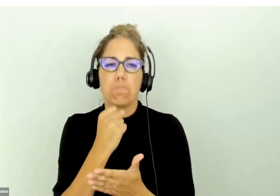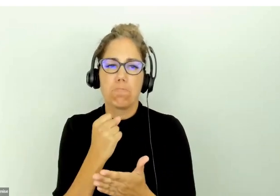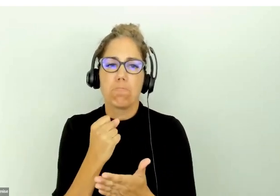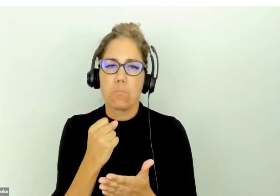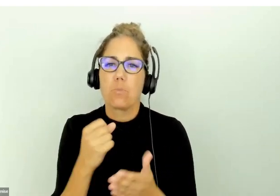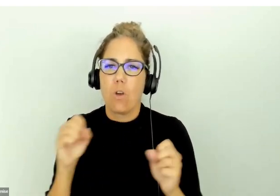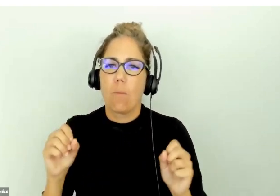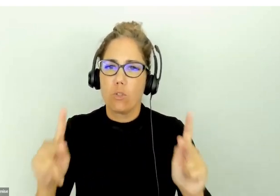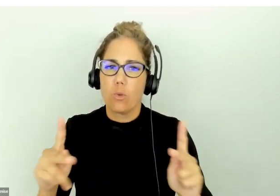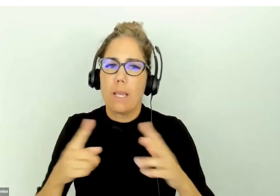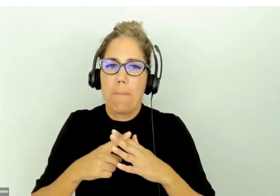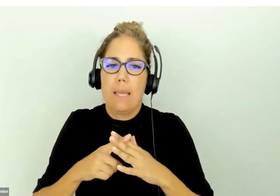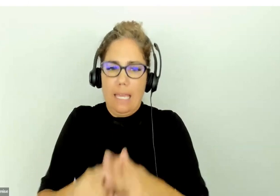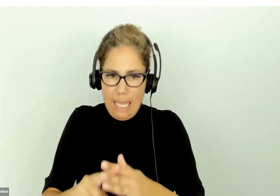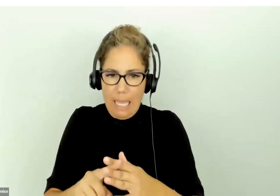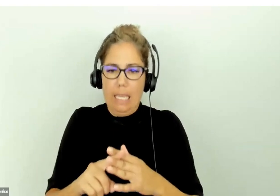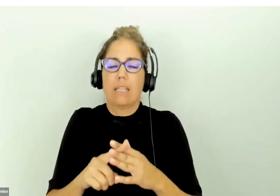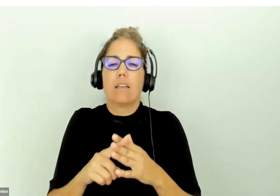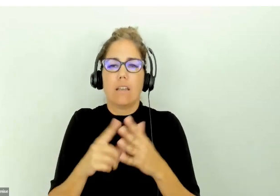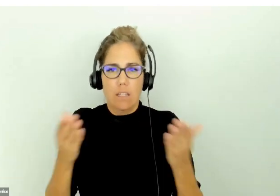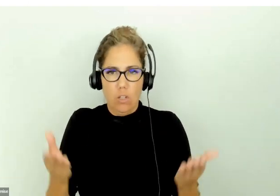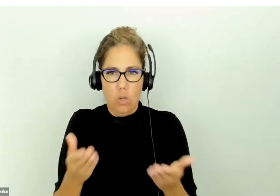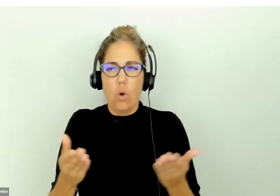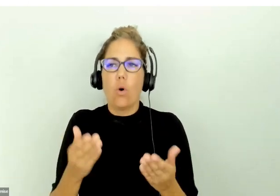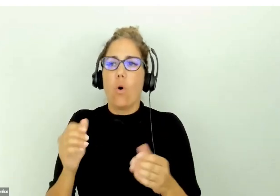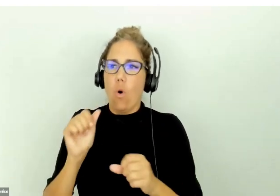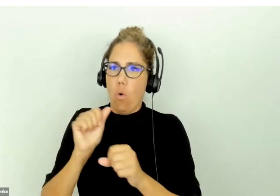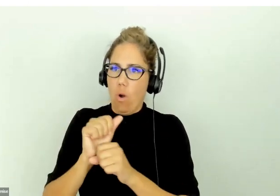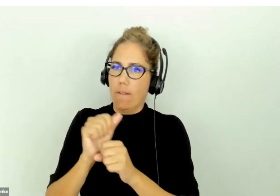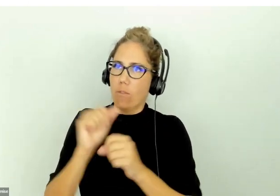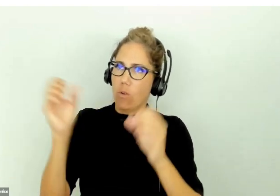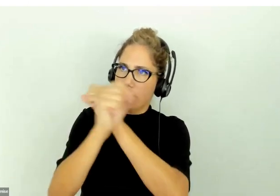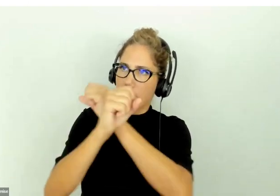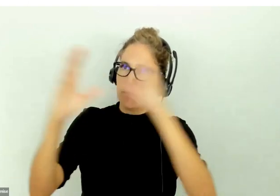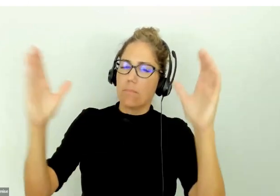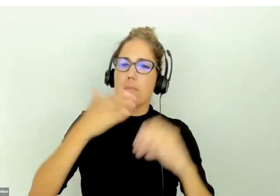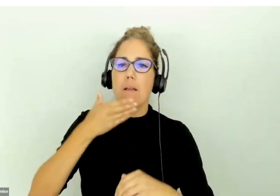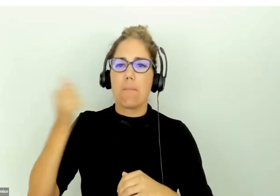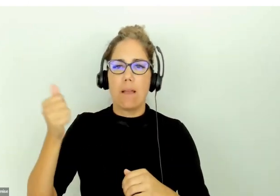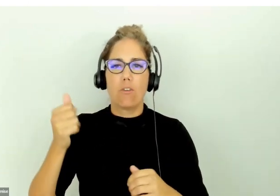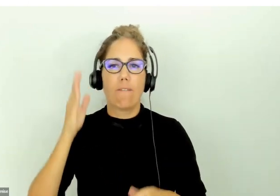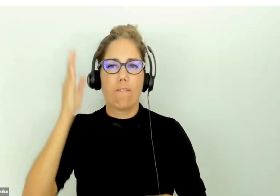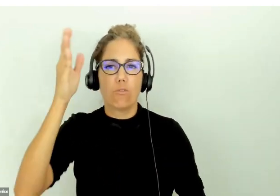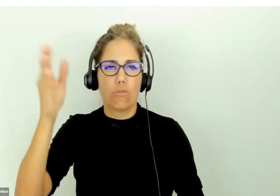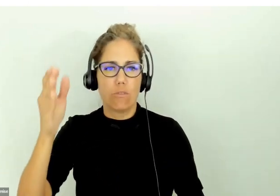opportunity and begin working towards a better future for all.